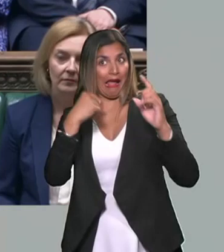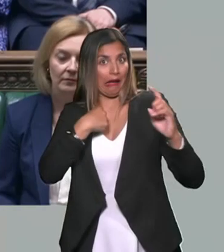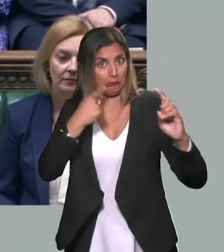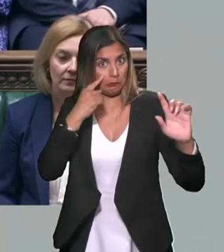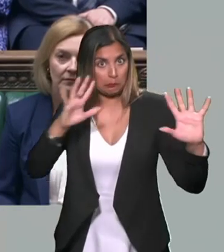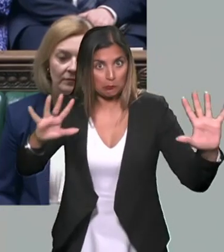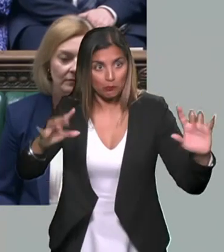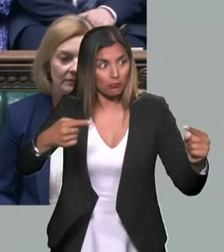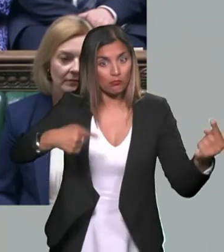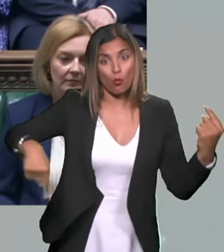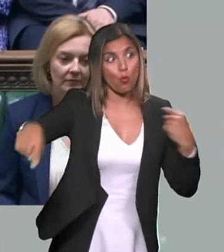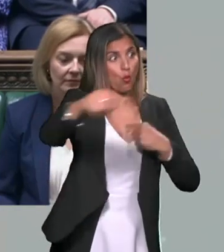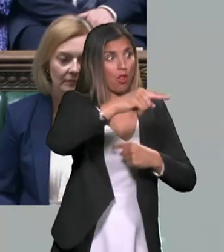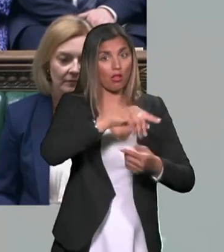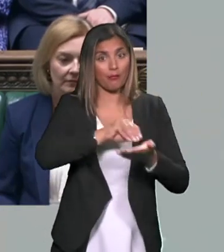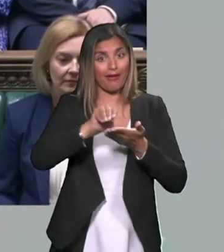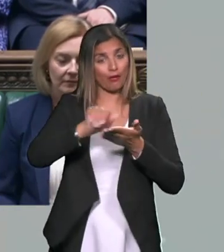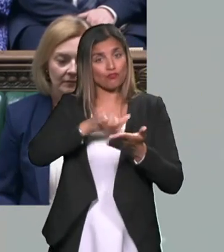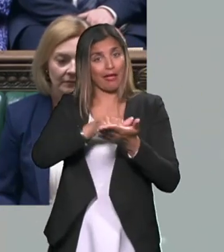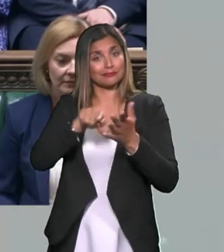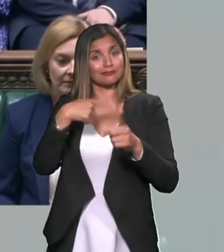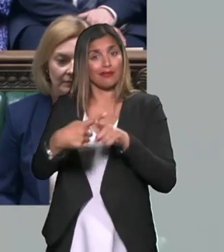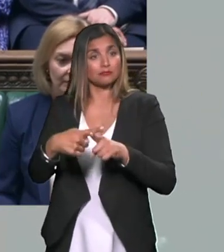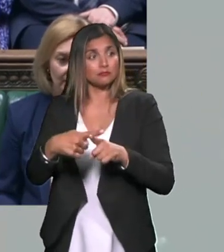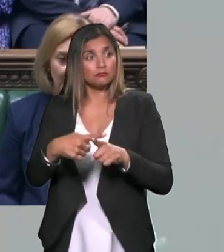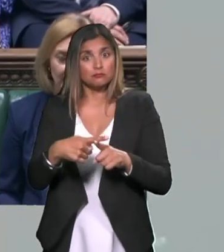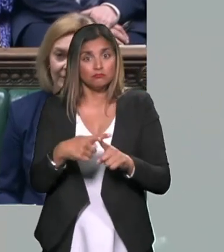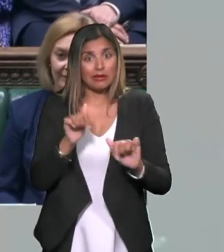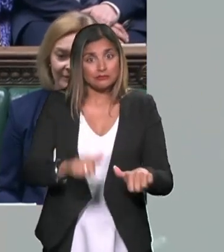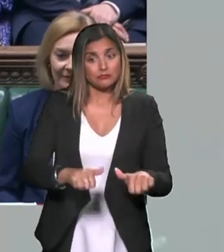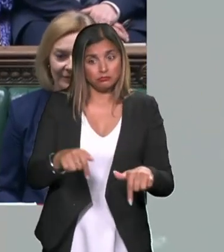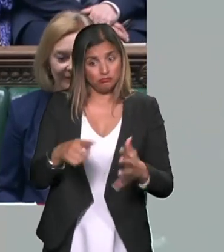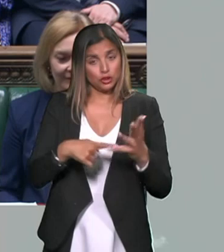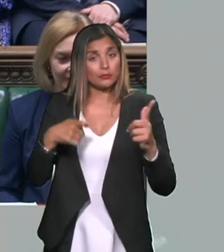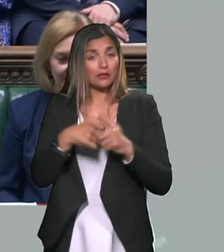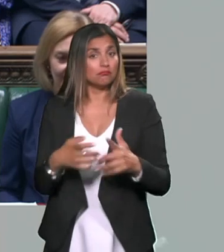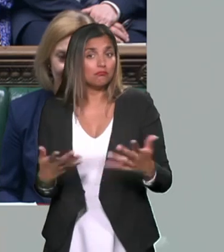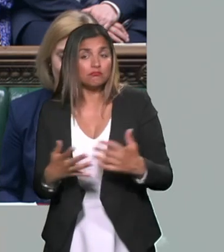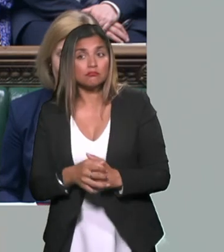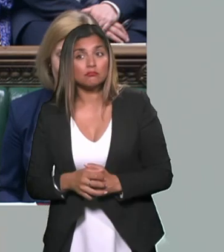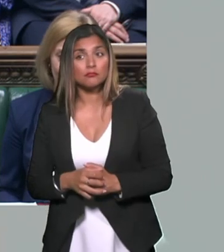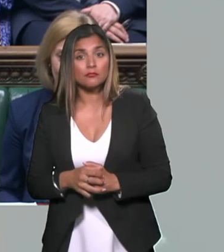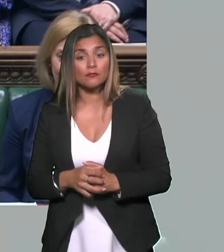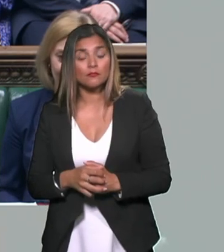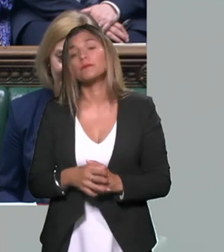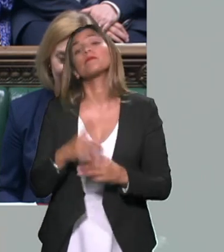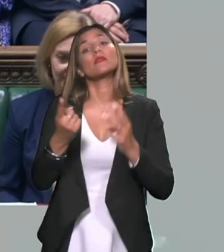their full whack of tax in this country. And I think that people should, members across the